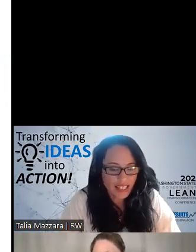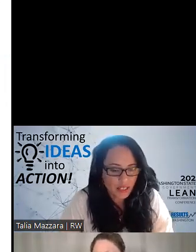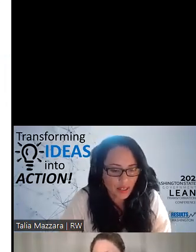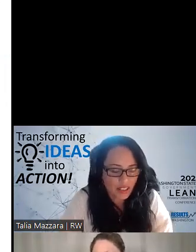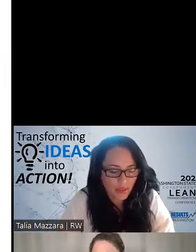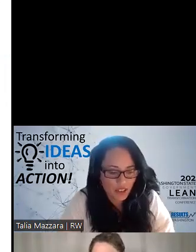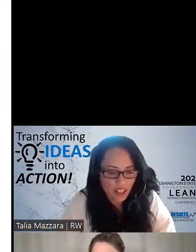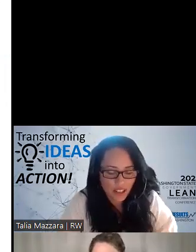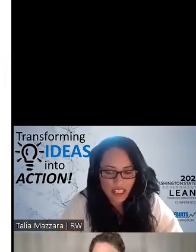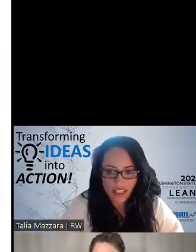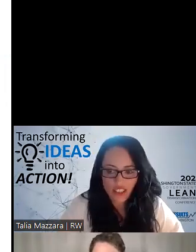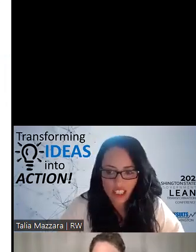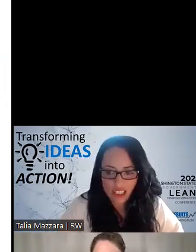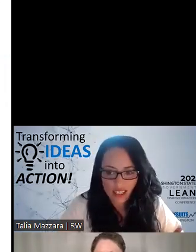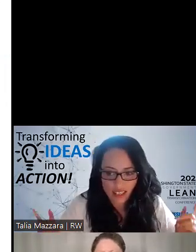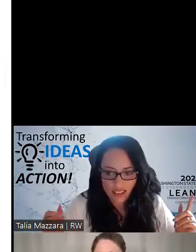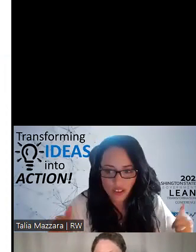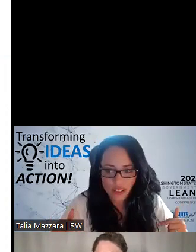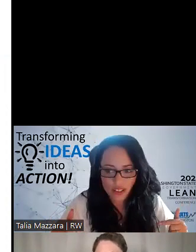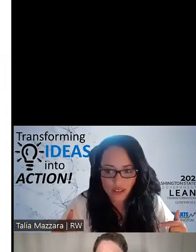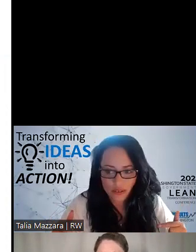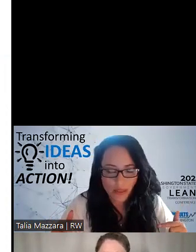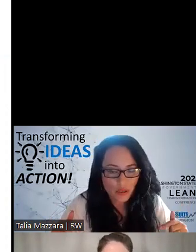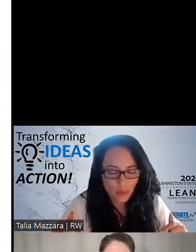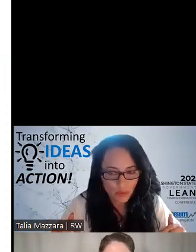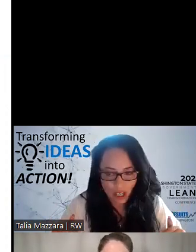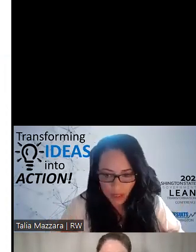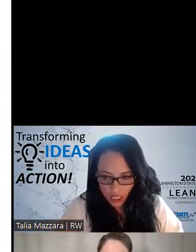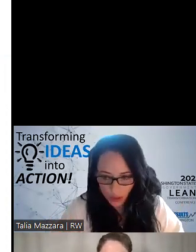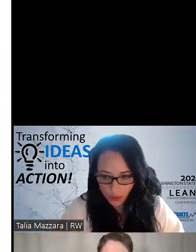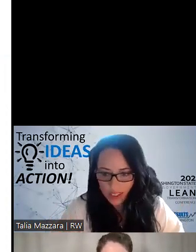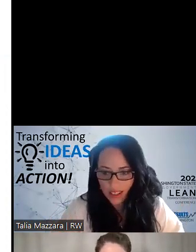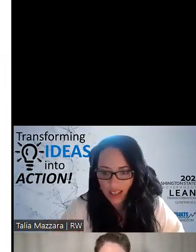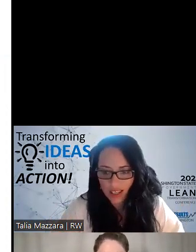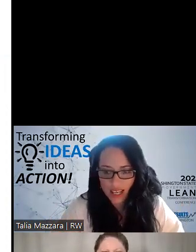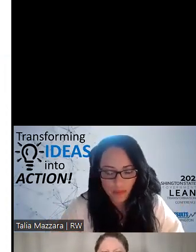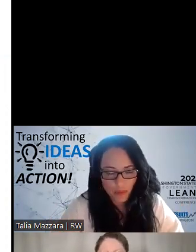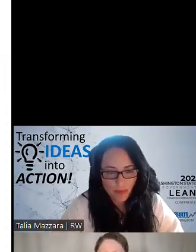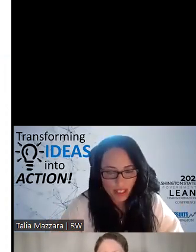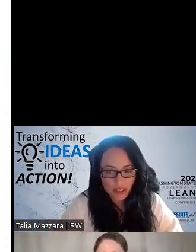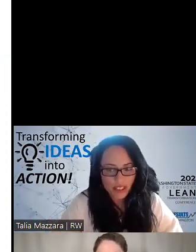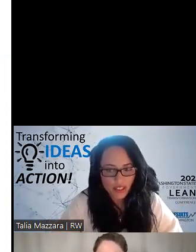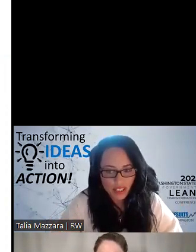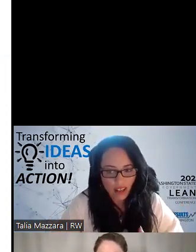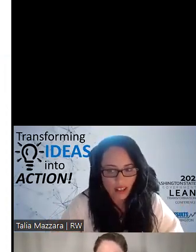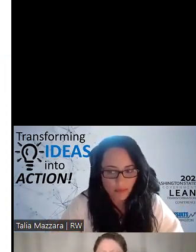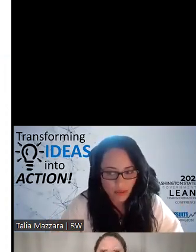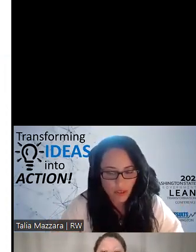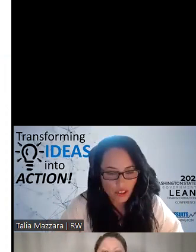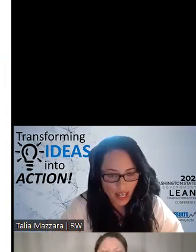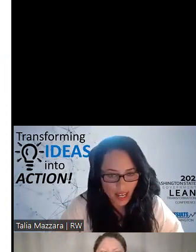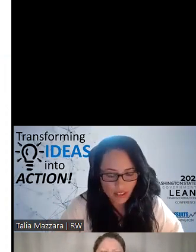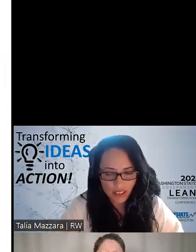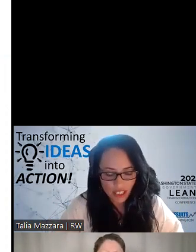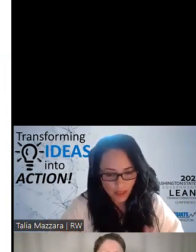All right, so I just want to draw your attention to the Zoom toolbar below. At the moment, you may notice that you cannot unmute